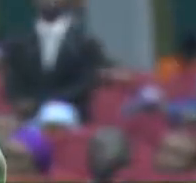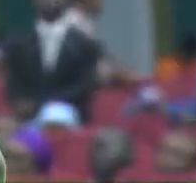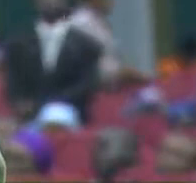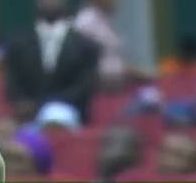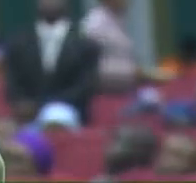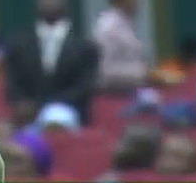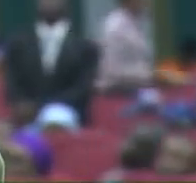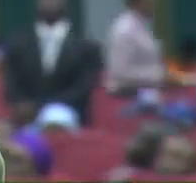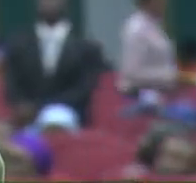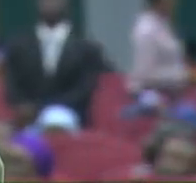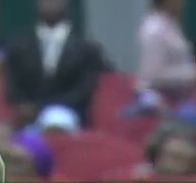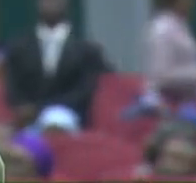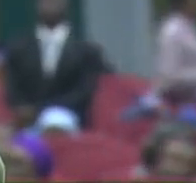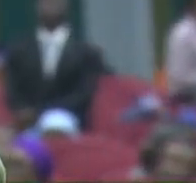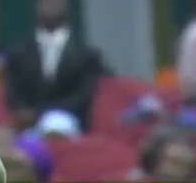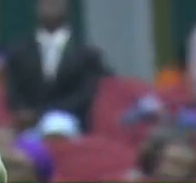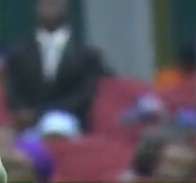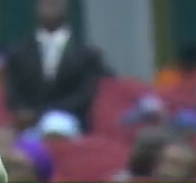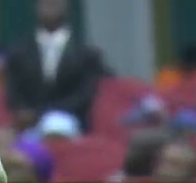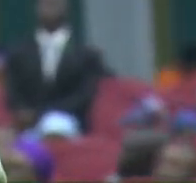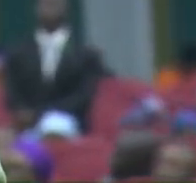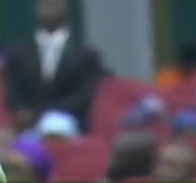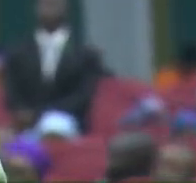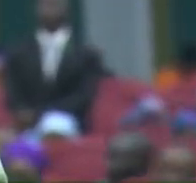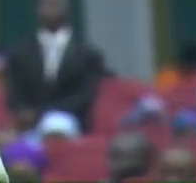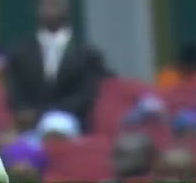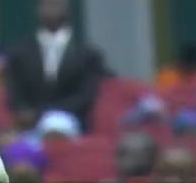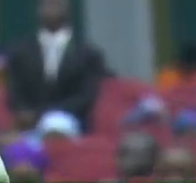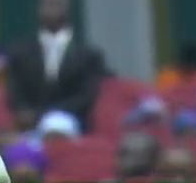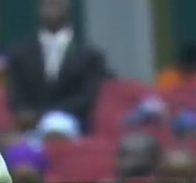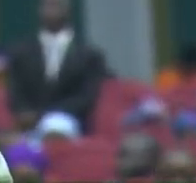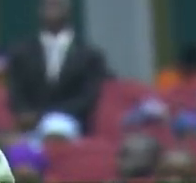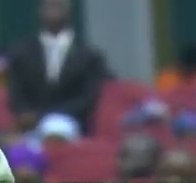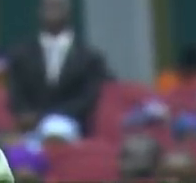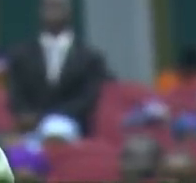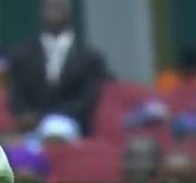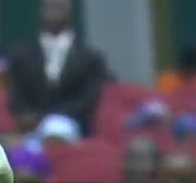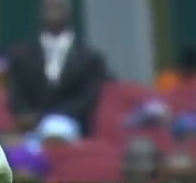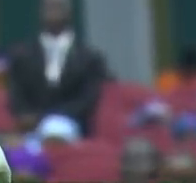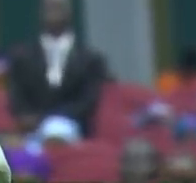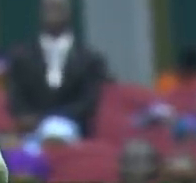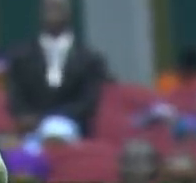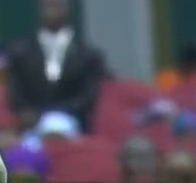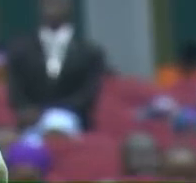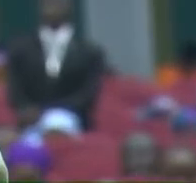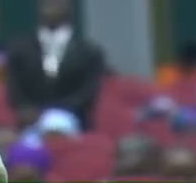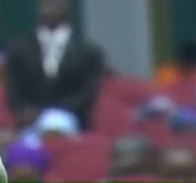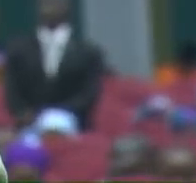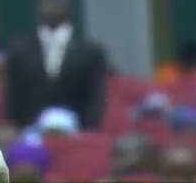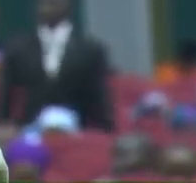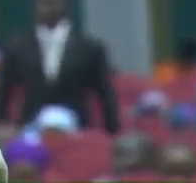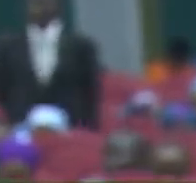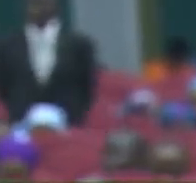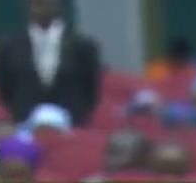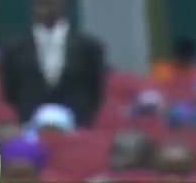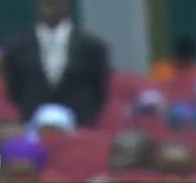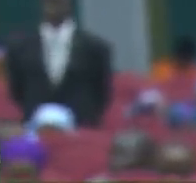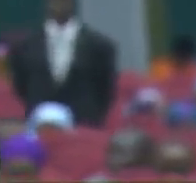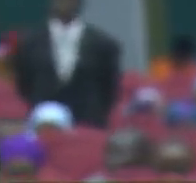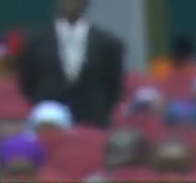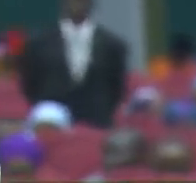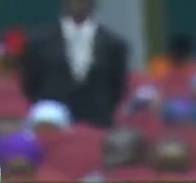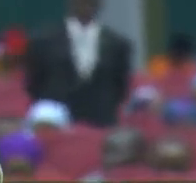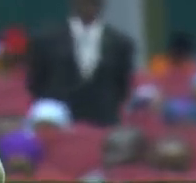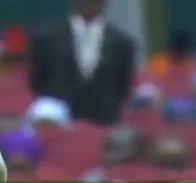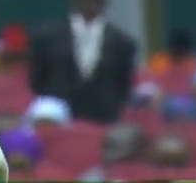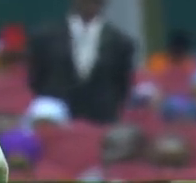you, please uproot it tonight. Is it sickness? Is it